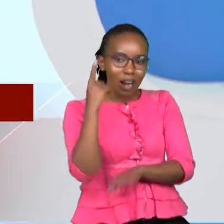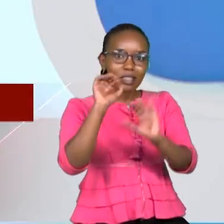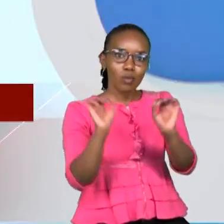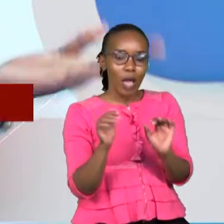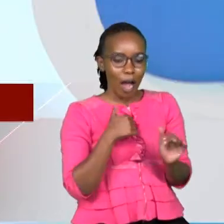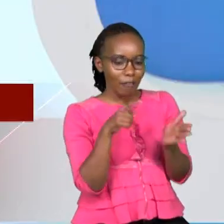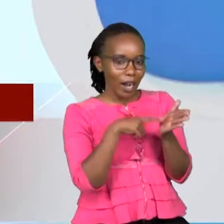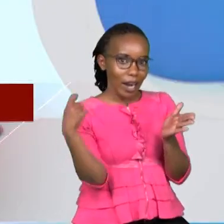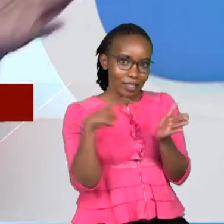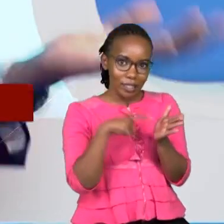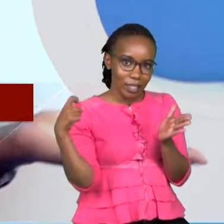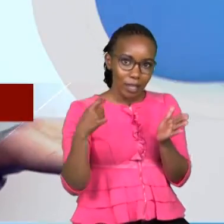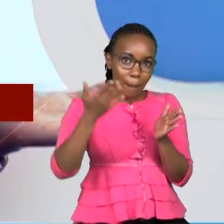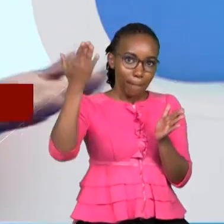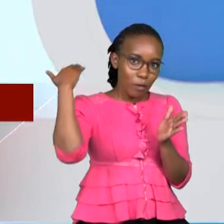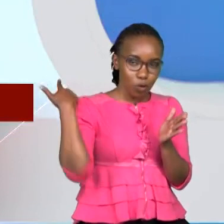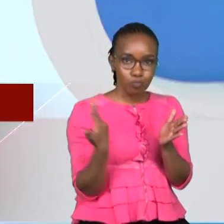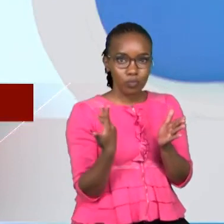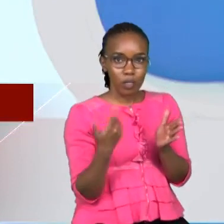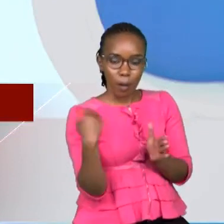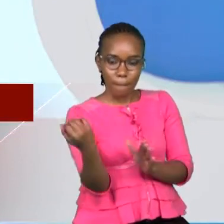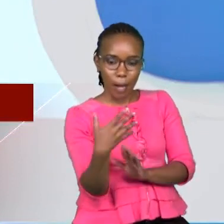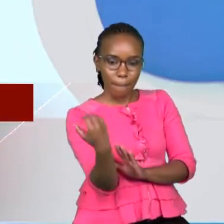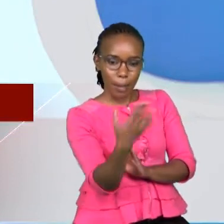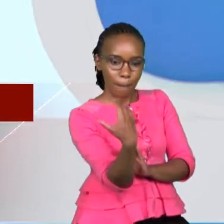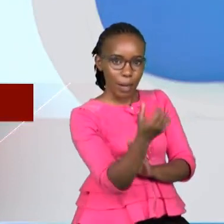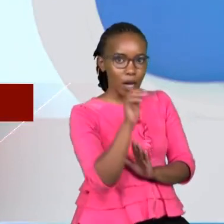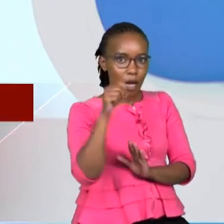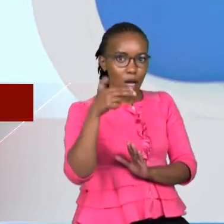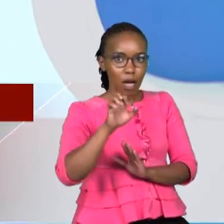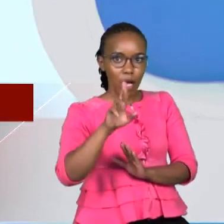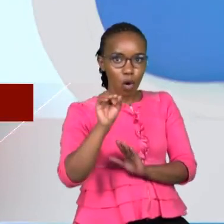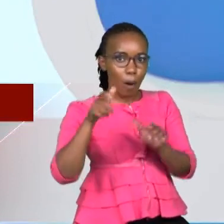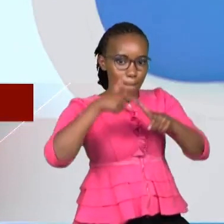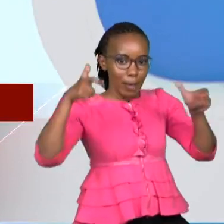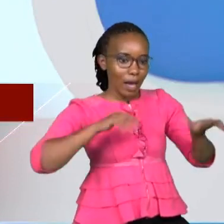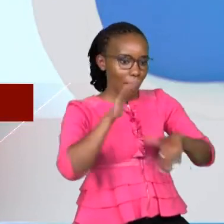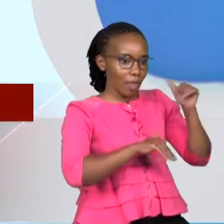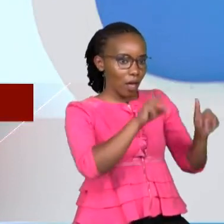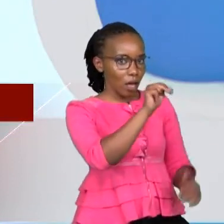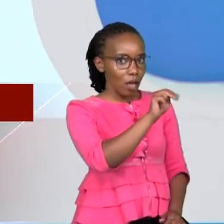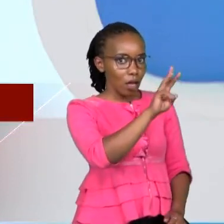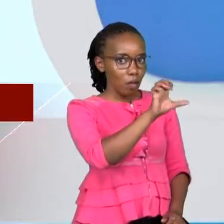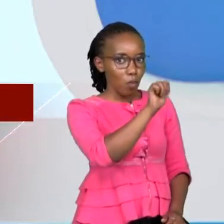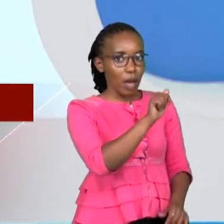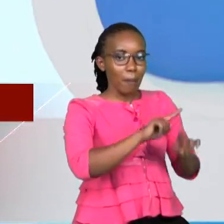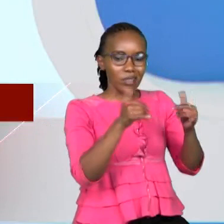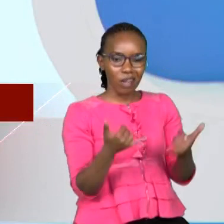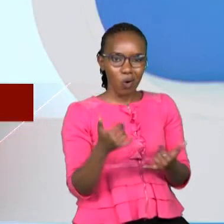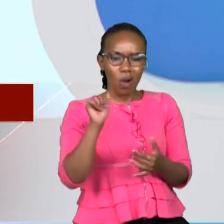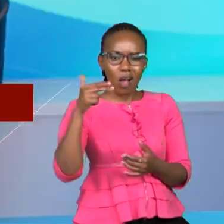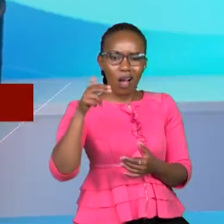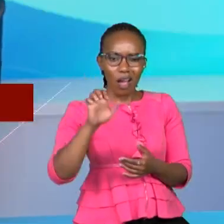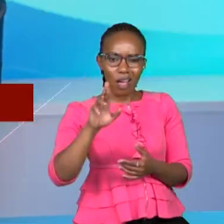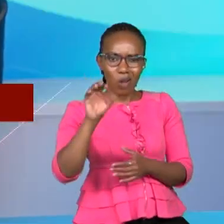rice, uh-huh, Kitambo Aero irrigation scheme, which is in Nyando, yes, was bigger than the Mwea. Yes. Now Aero is a fraction of Mwea. There's